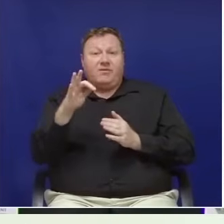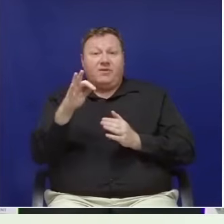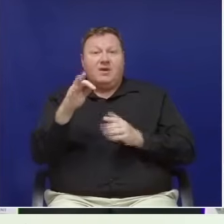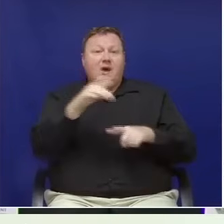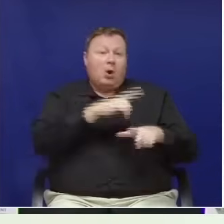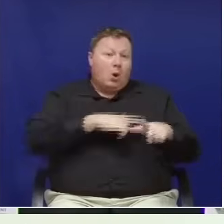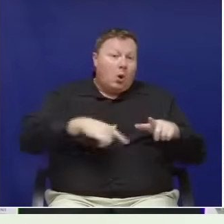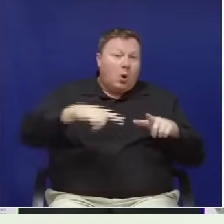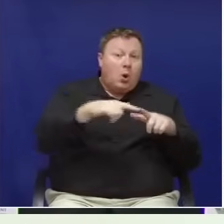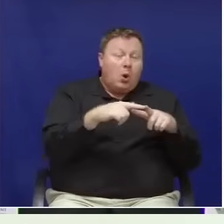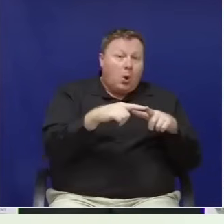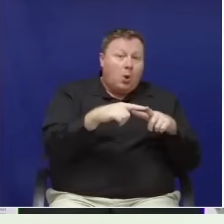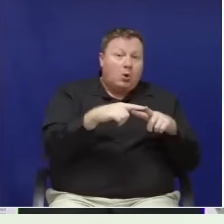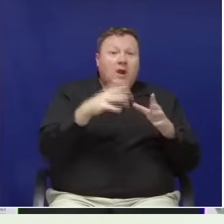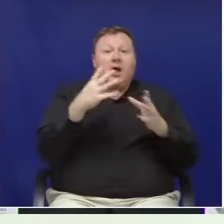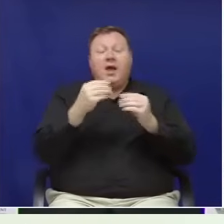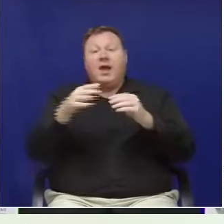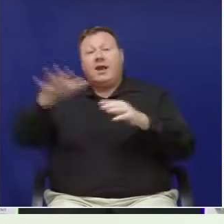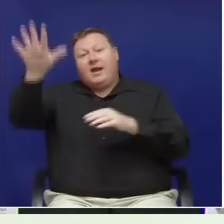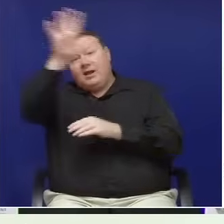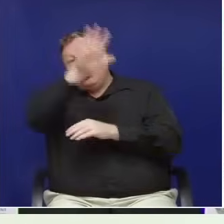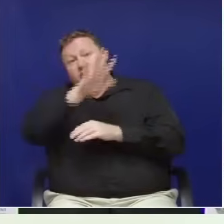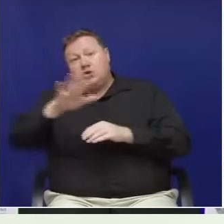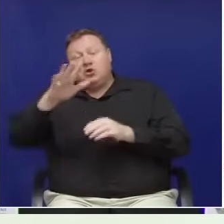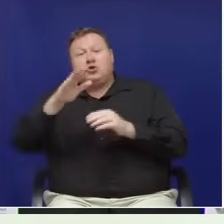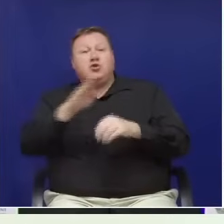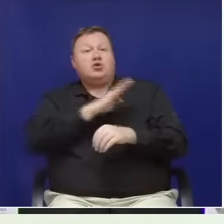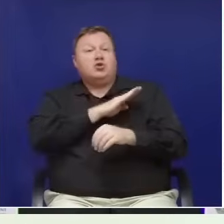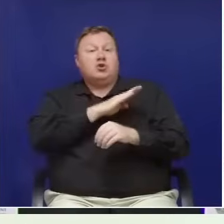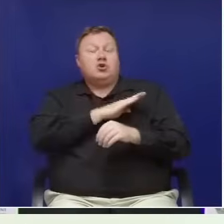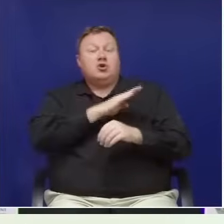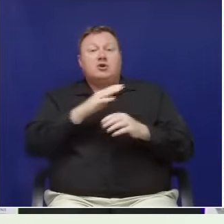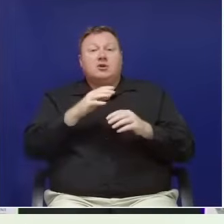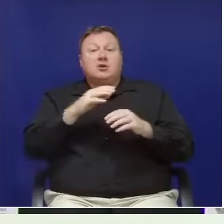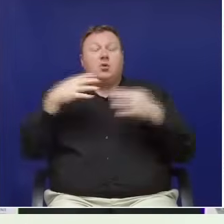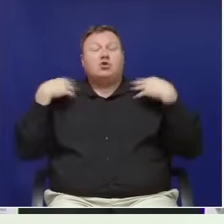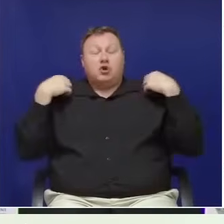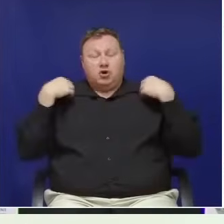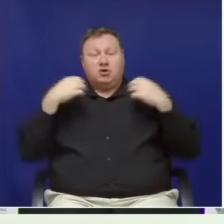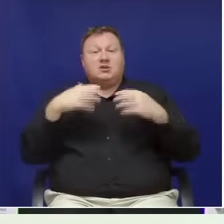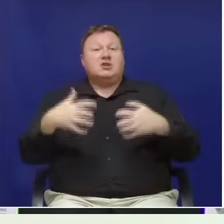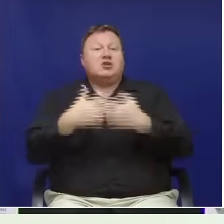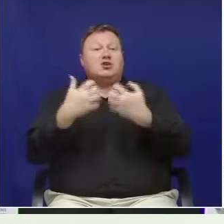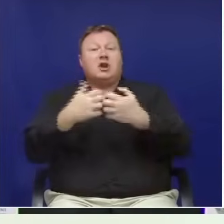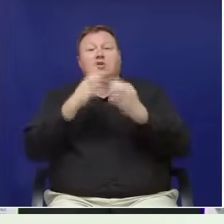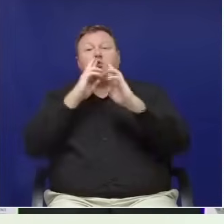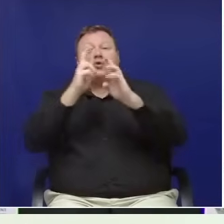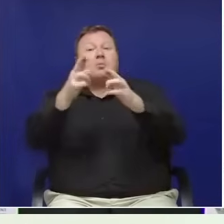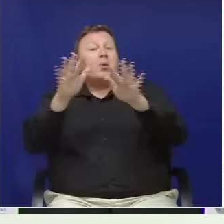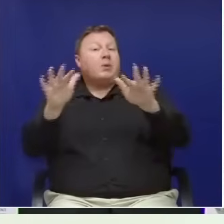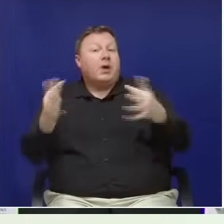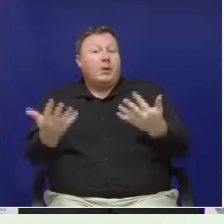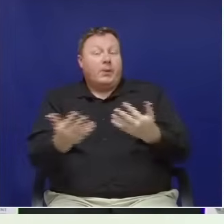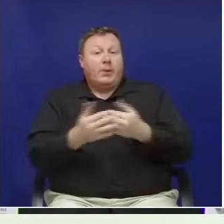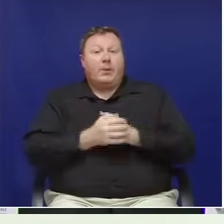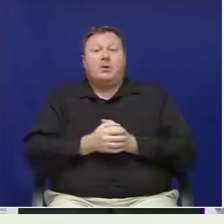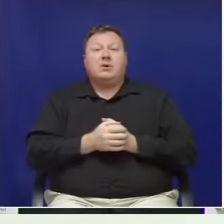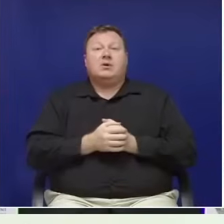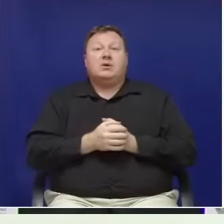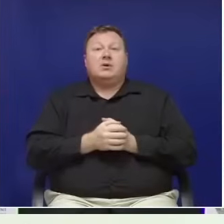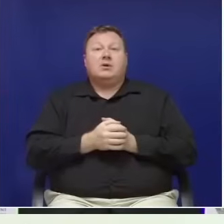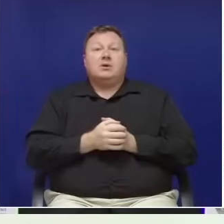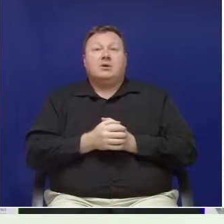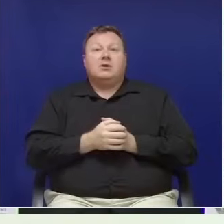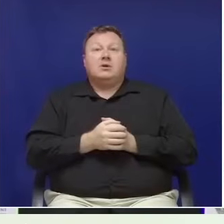domestic and regional security challenges, while ensuring that the Defence Force remains